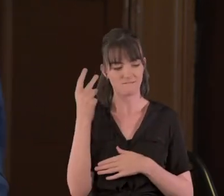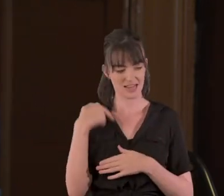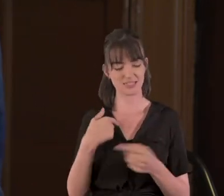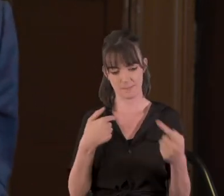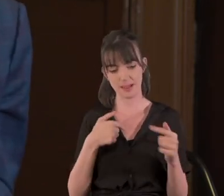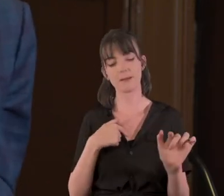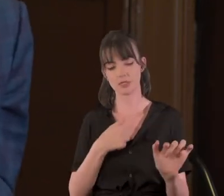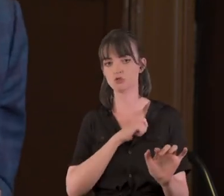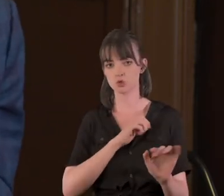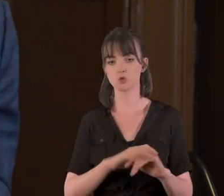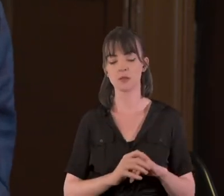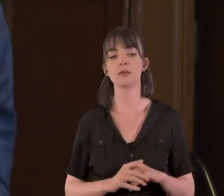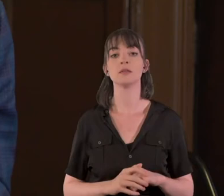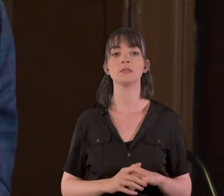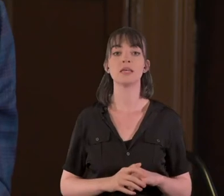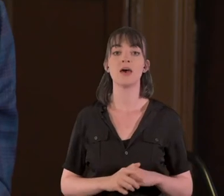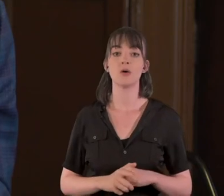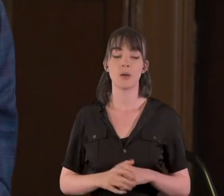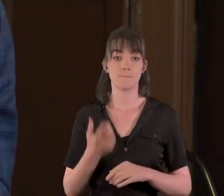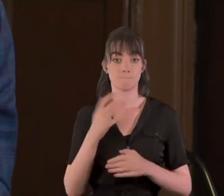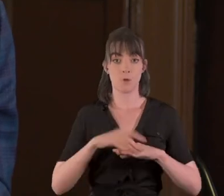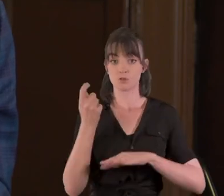that I made for RTE,